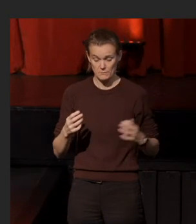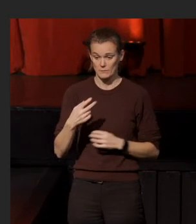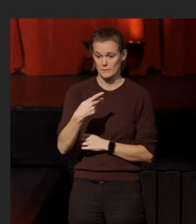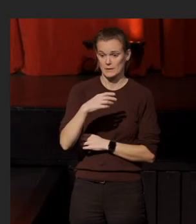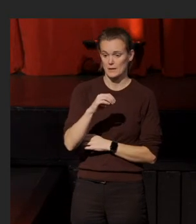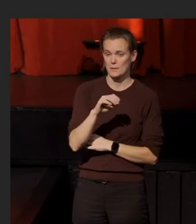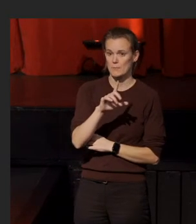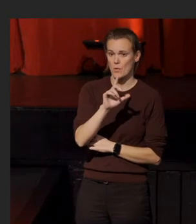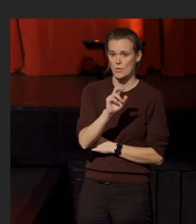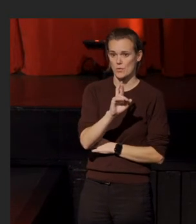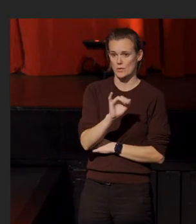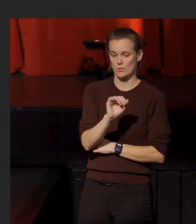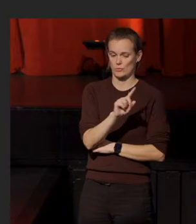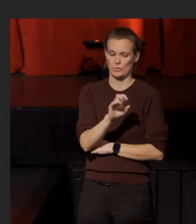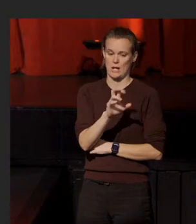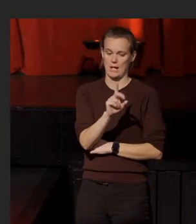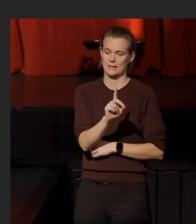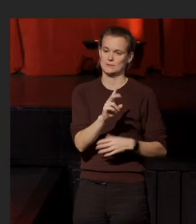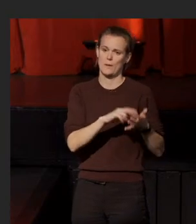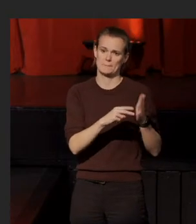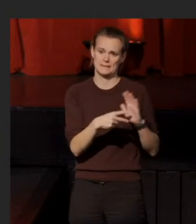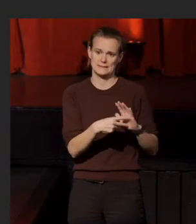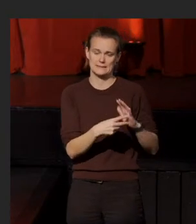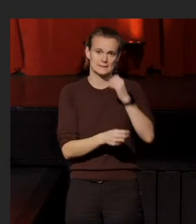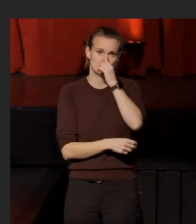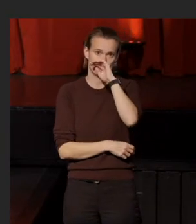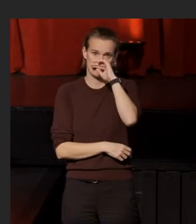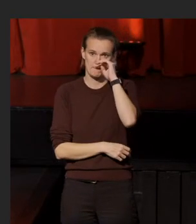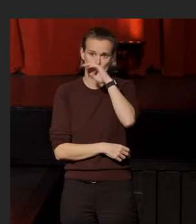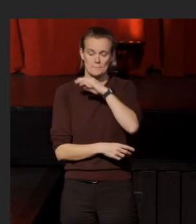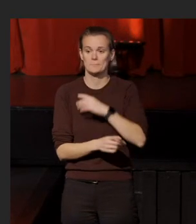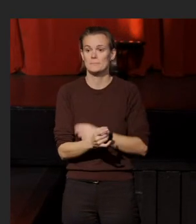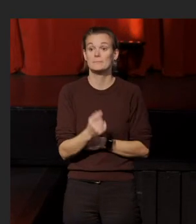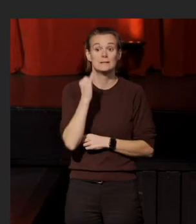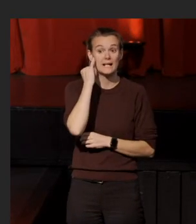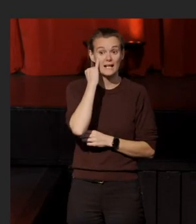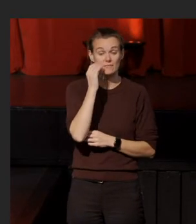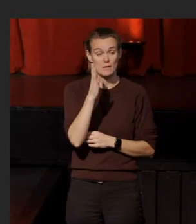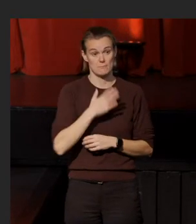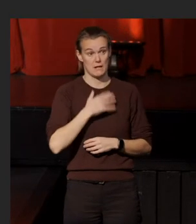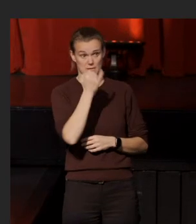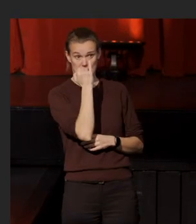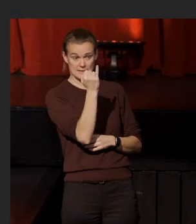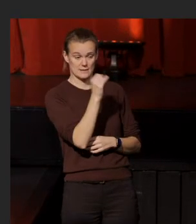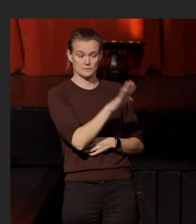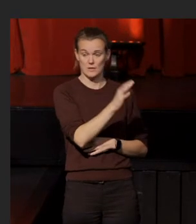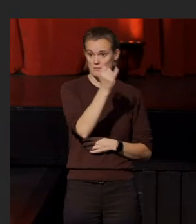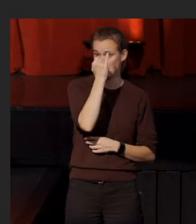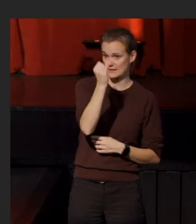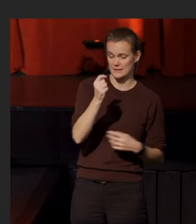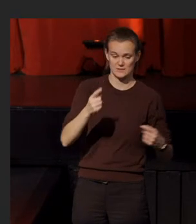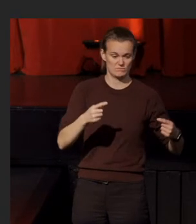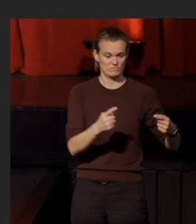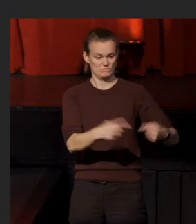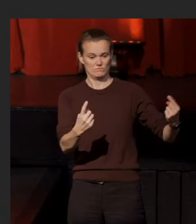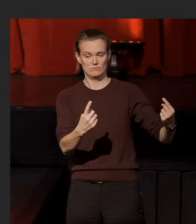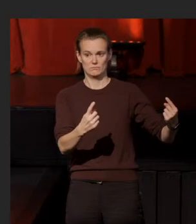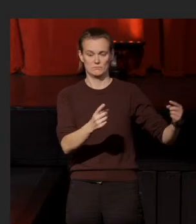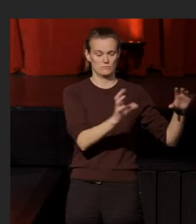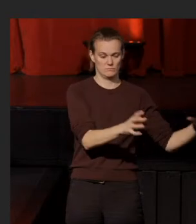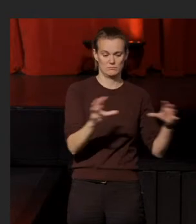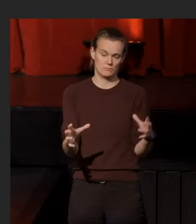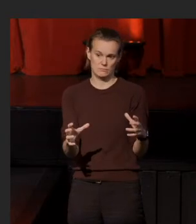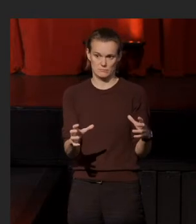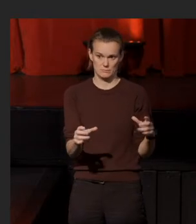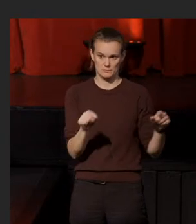polarization often is shorthand for ideological polarization or partisan polarization, and